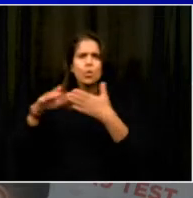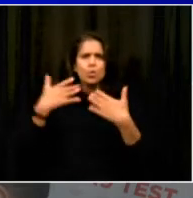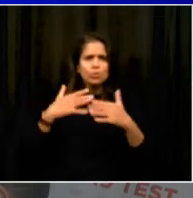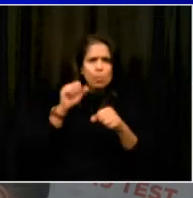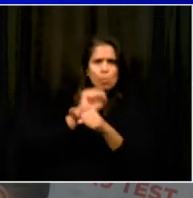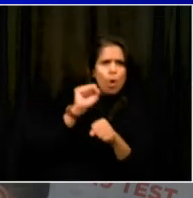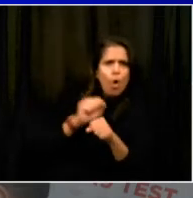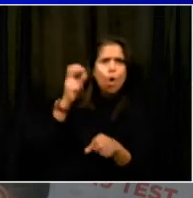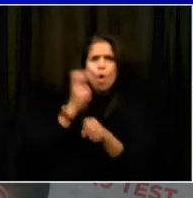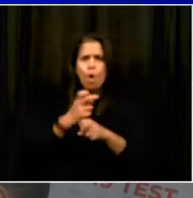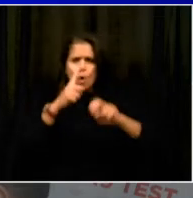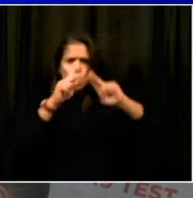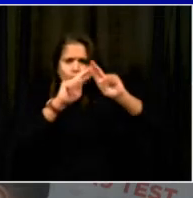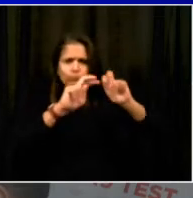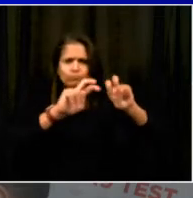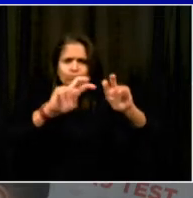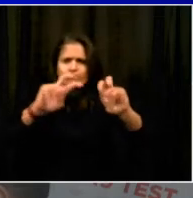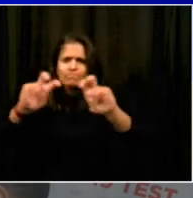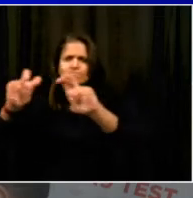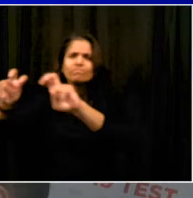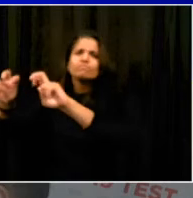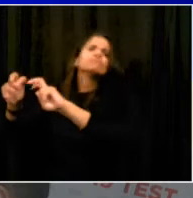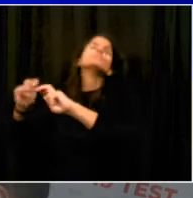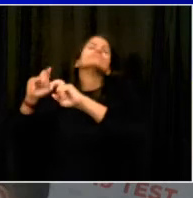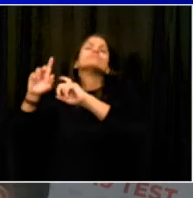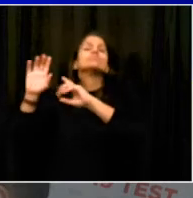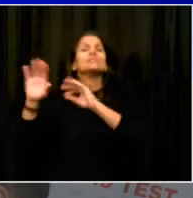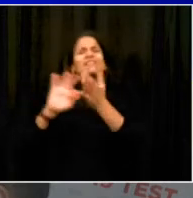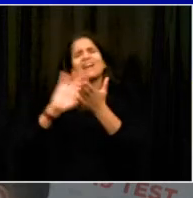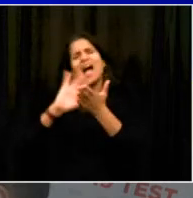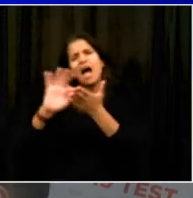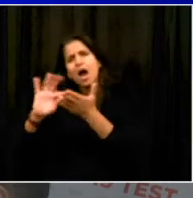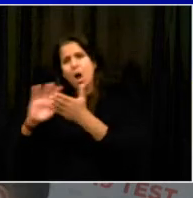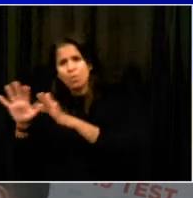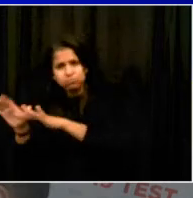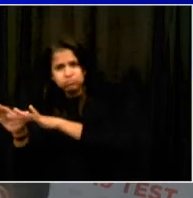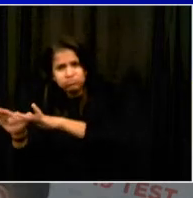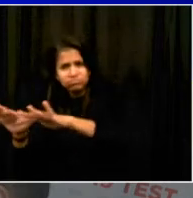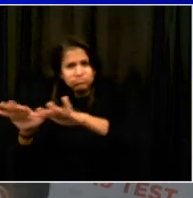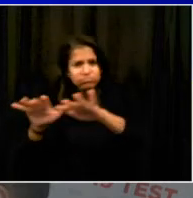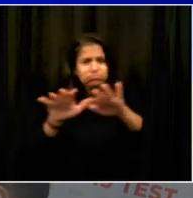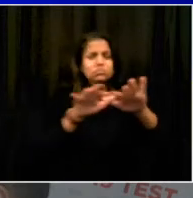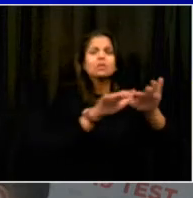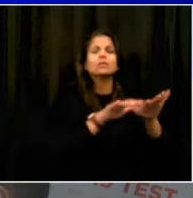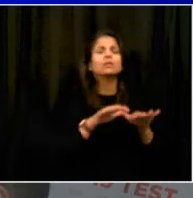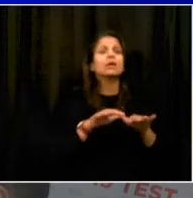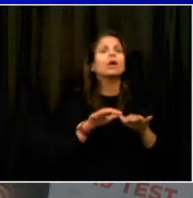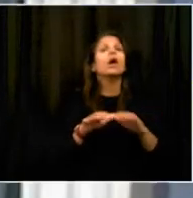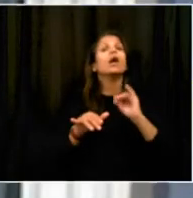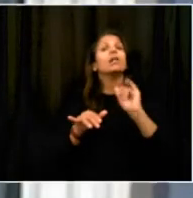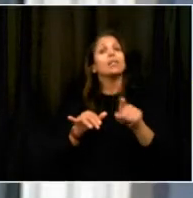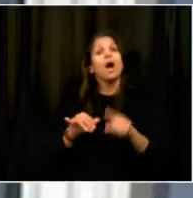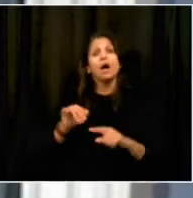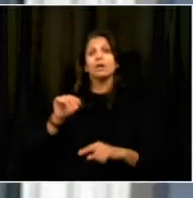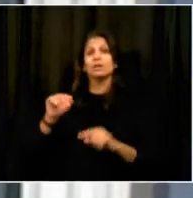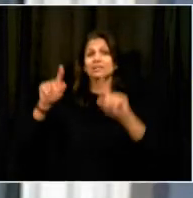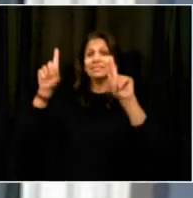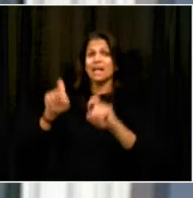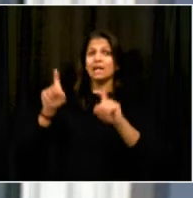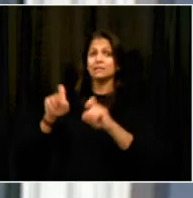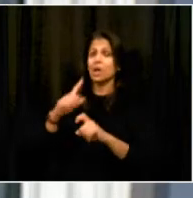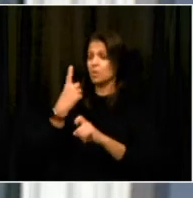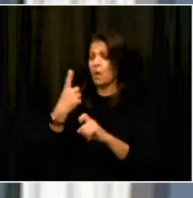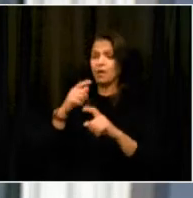to get tested. The real heroes here are our contact tracers. They're New Yorkers that care deeply about keeping our city safe